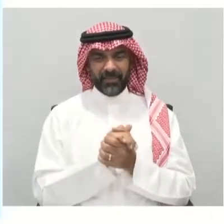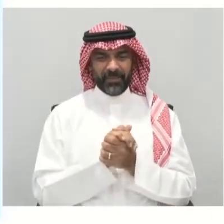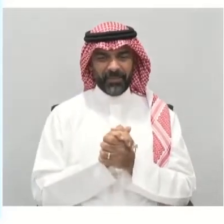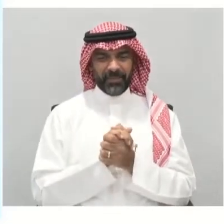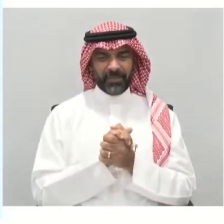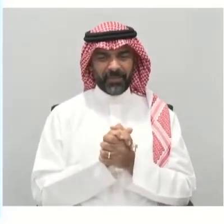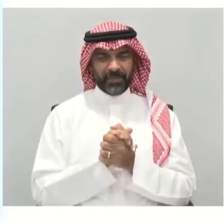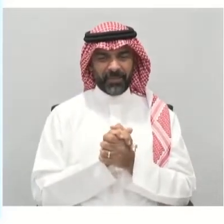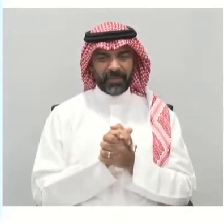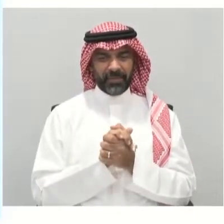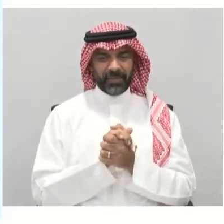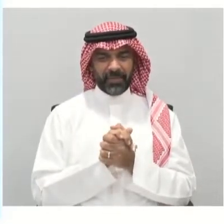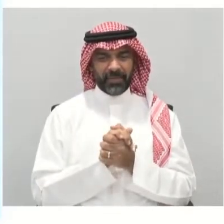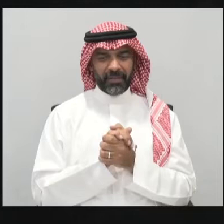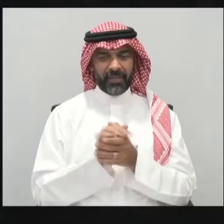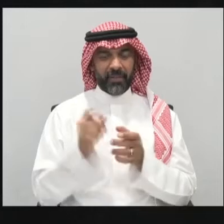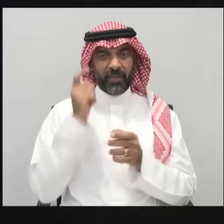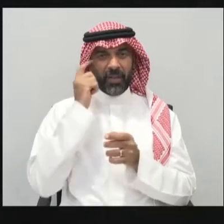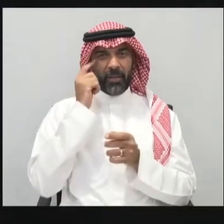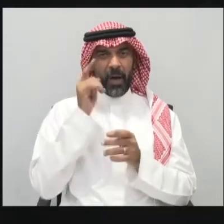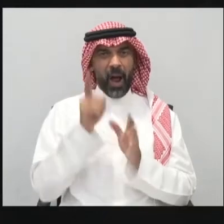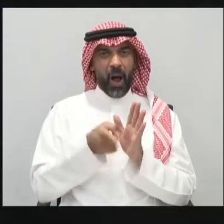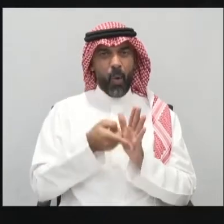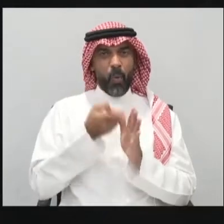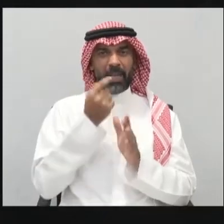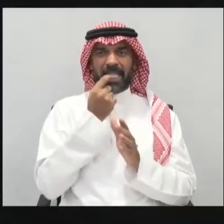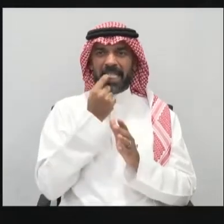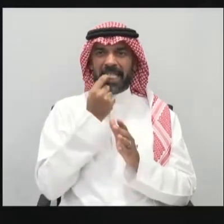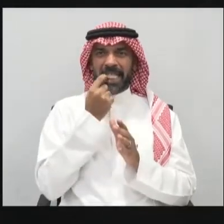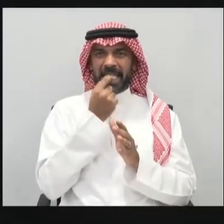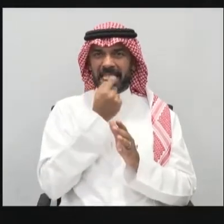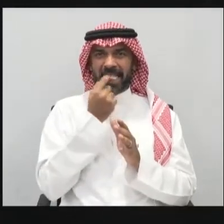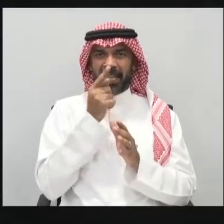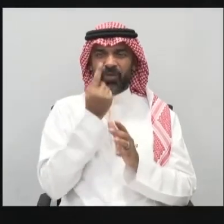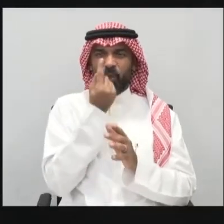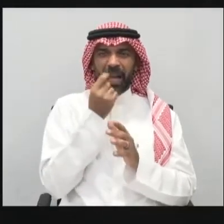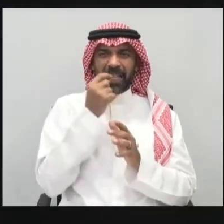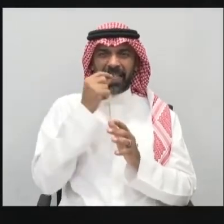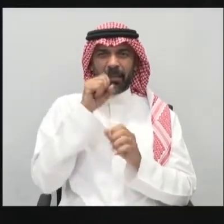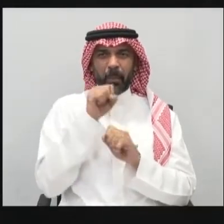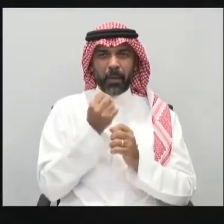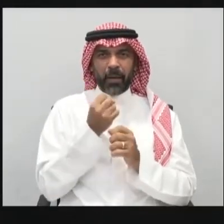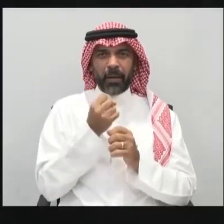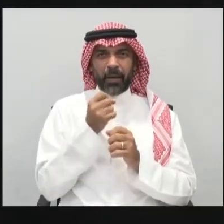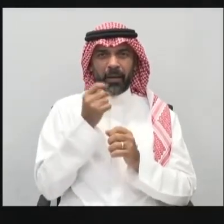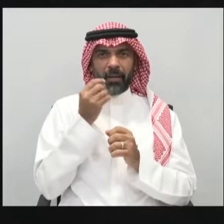And this is something no one forgets. Do you remember when you lost your first tooth? How old were you when you lost your first